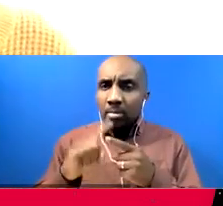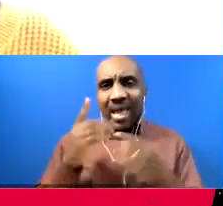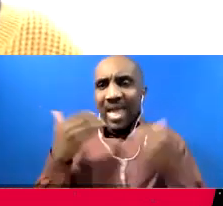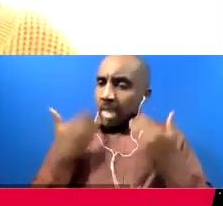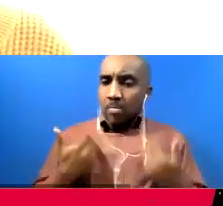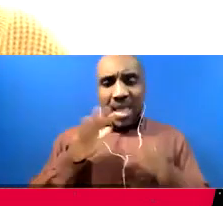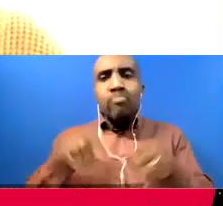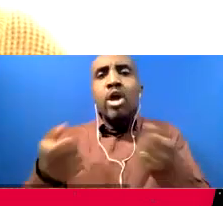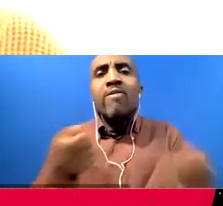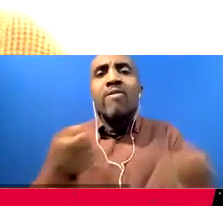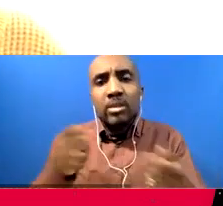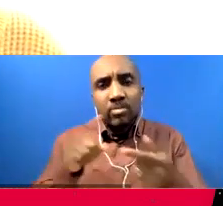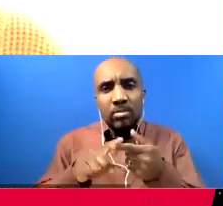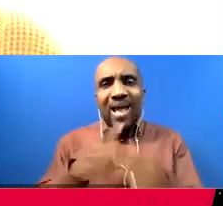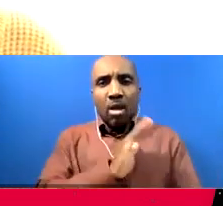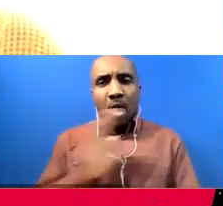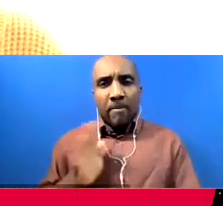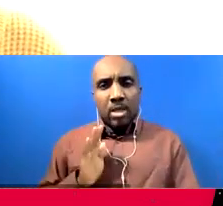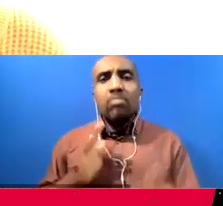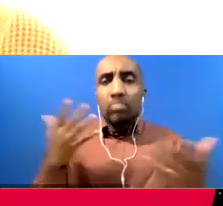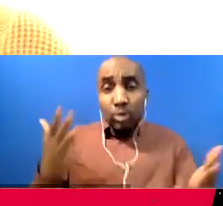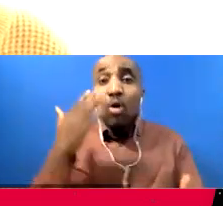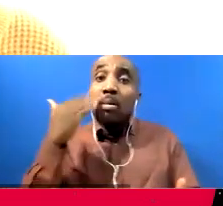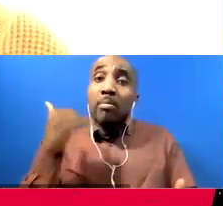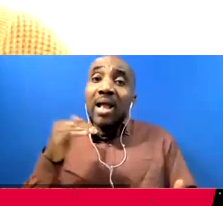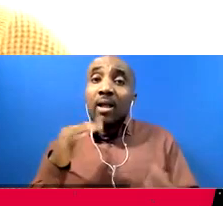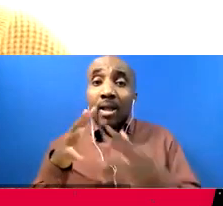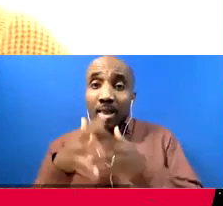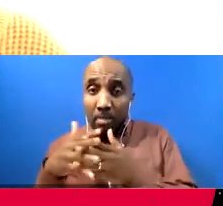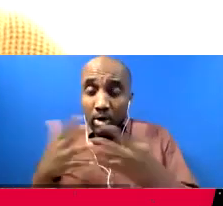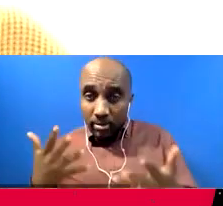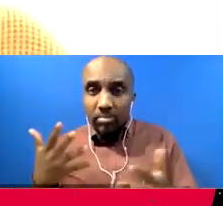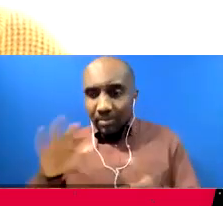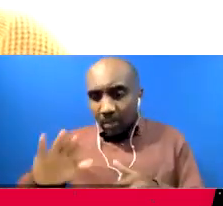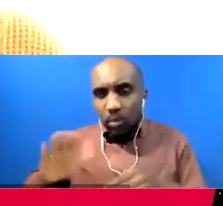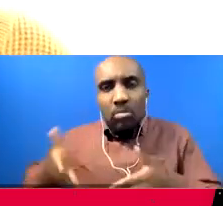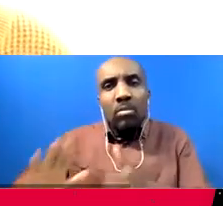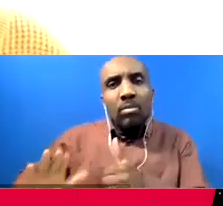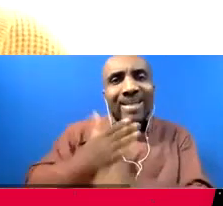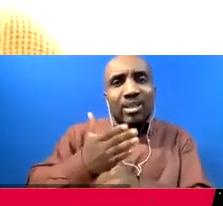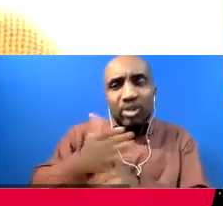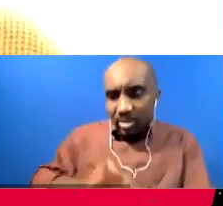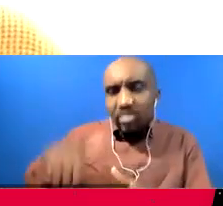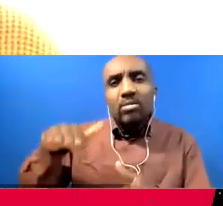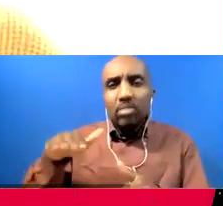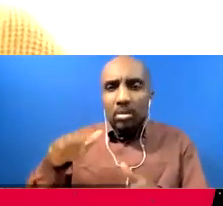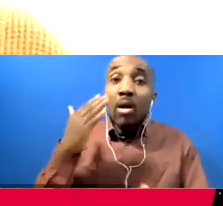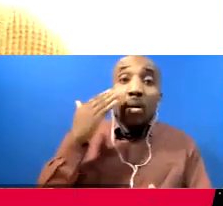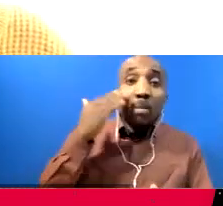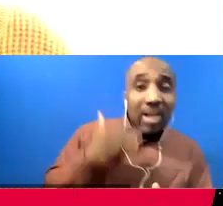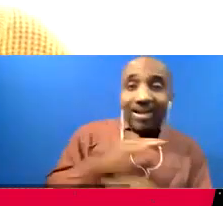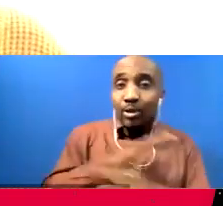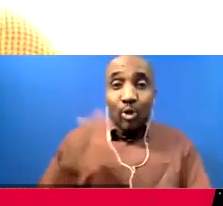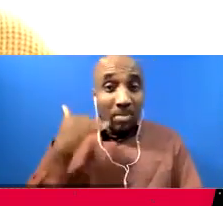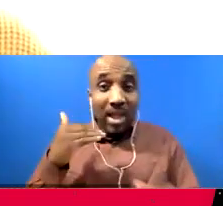context, obviously these things have harmed Black Americans and indigenous people, but it also harms Black and non-Black people globally. So